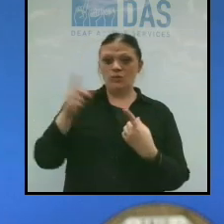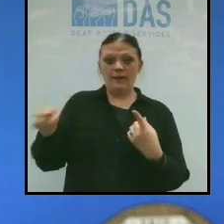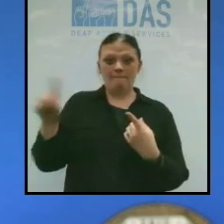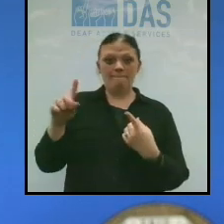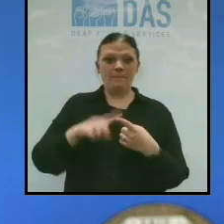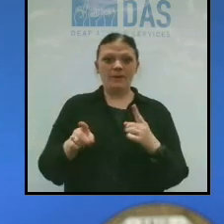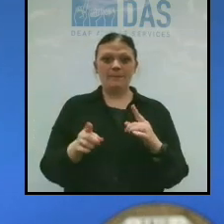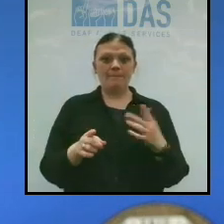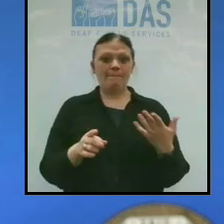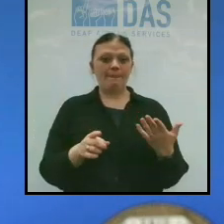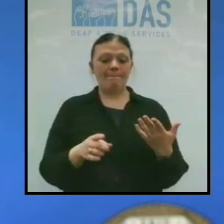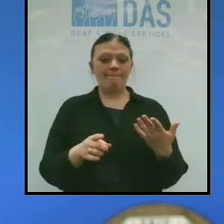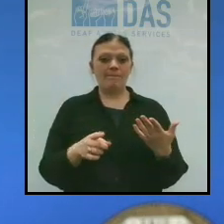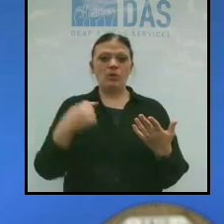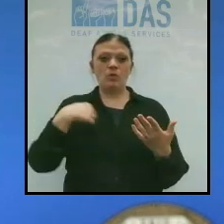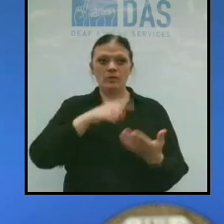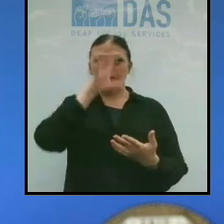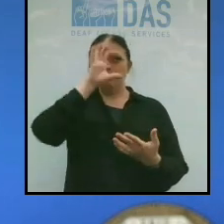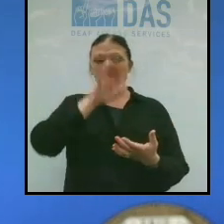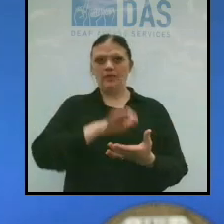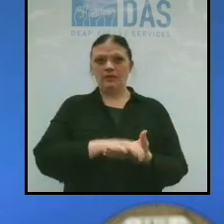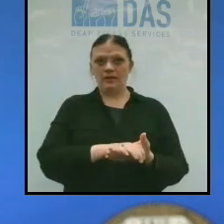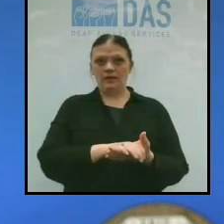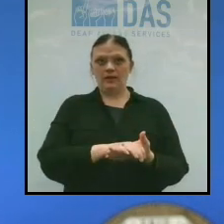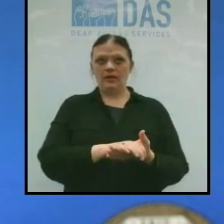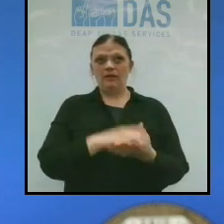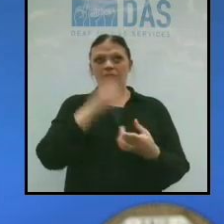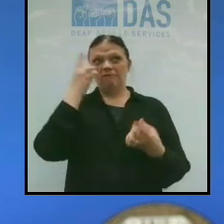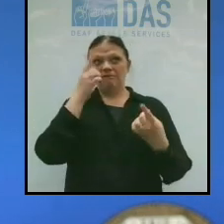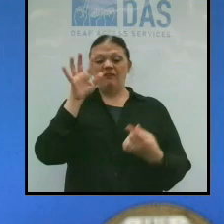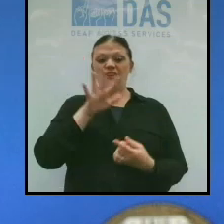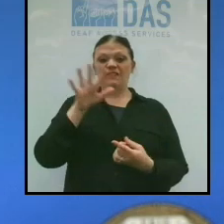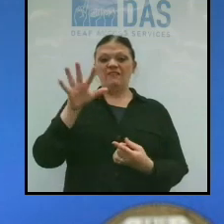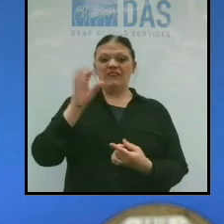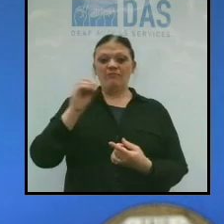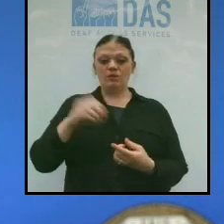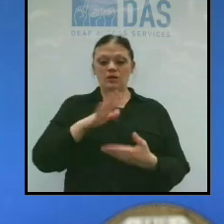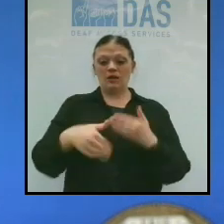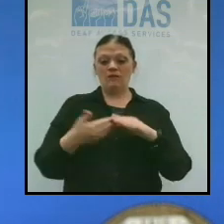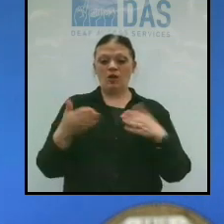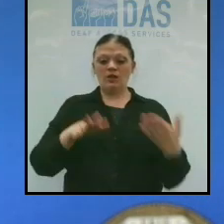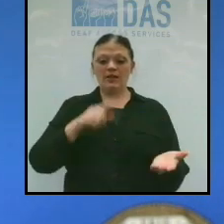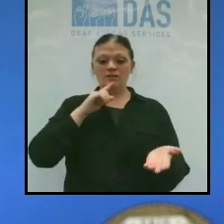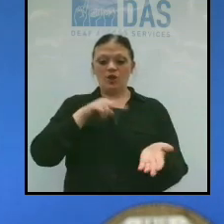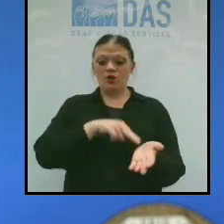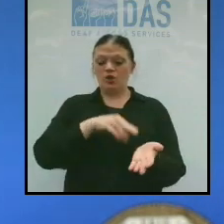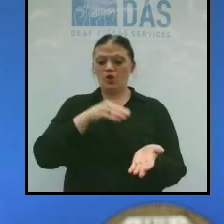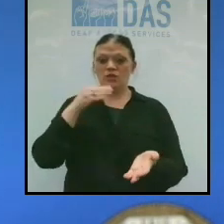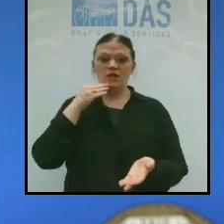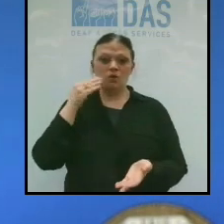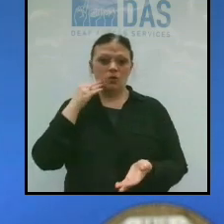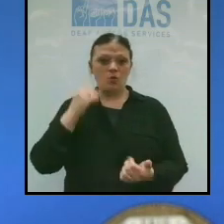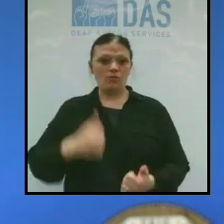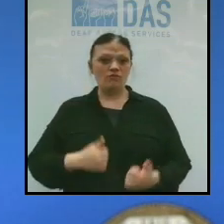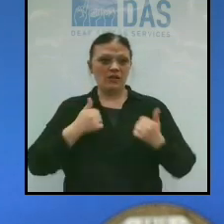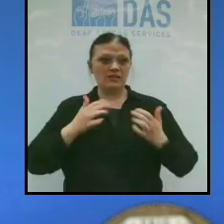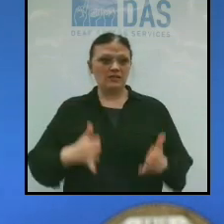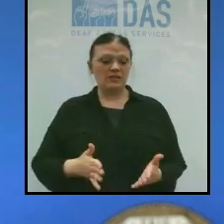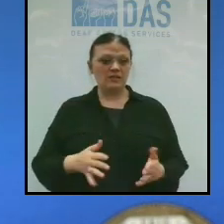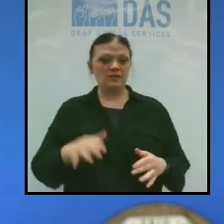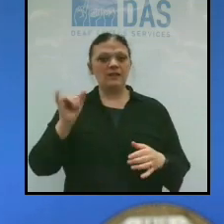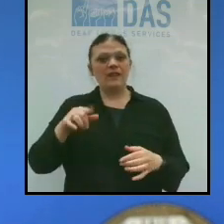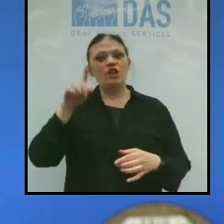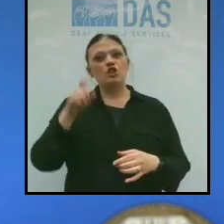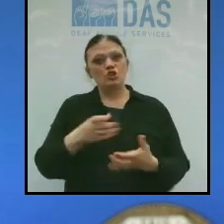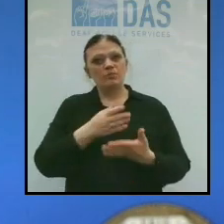we do believe that, considering 55% of the deaths are nursing home residents, that should be at least a part of